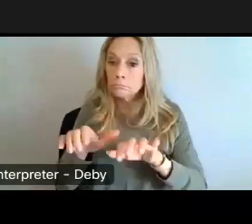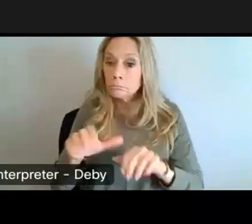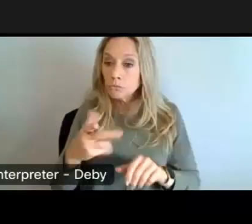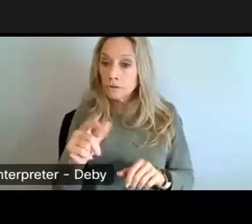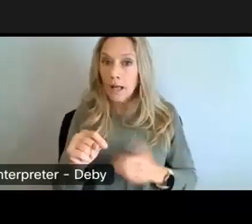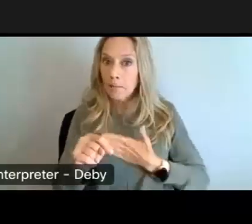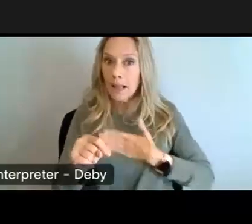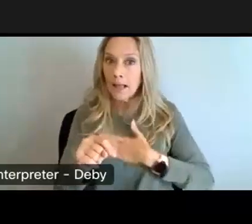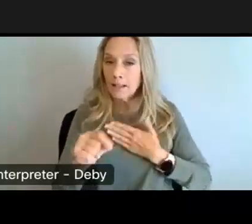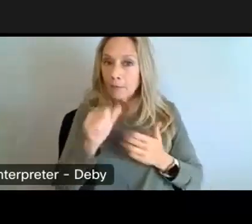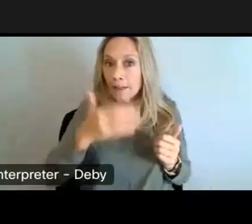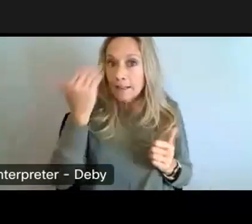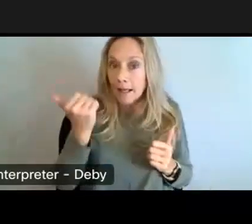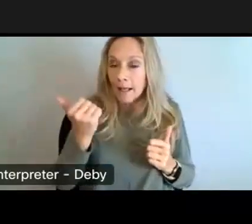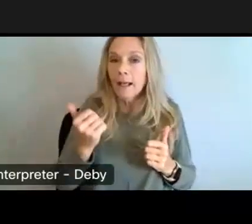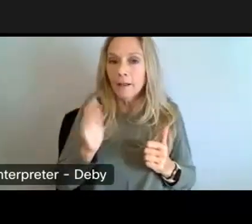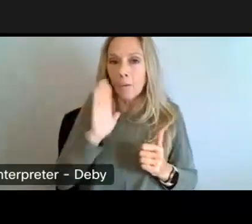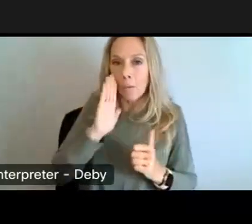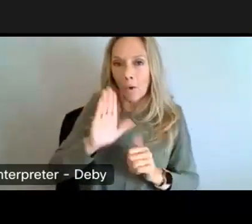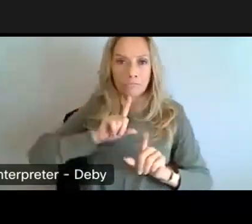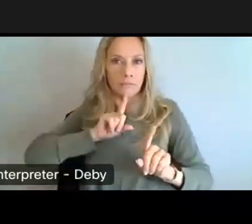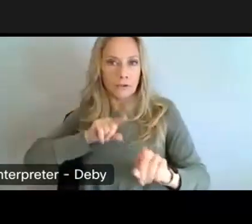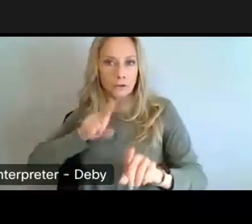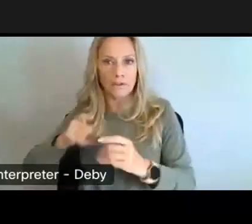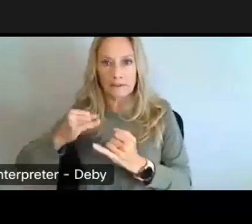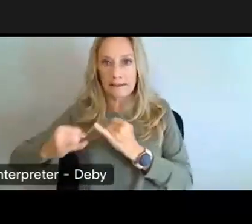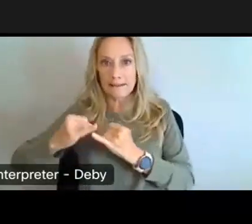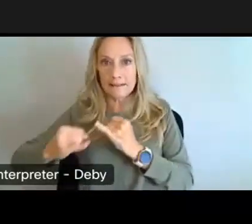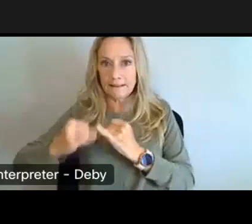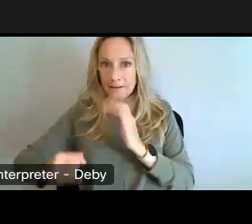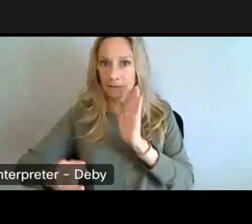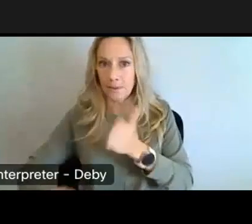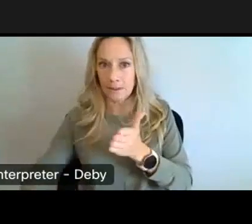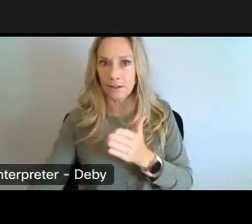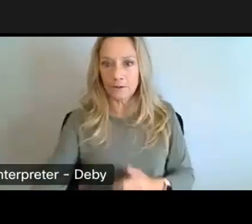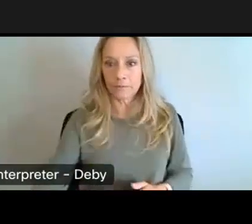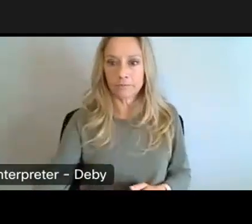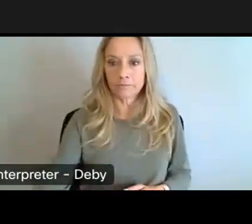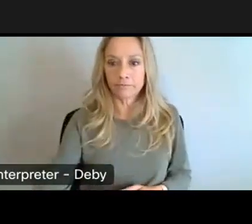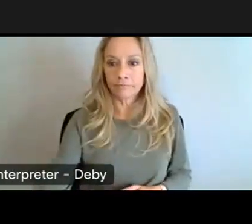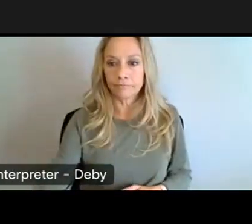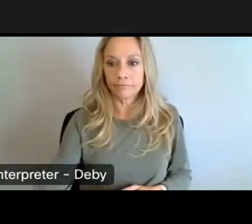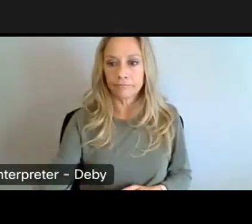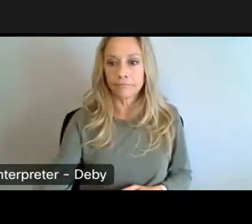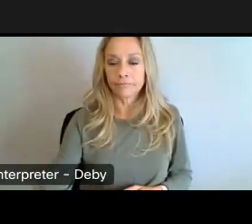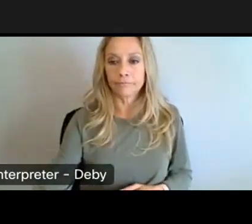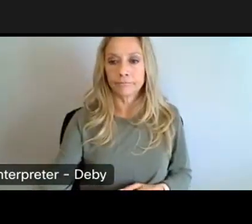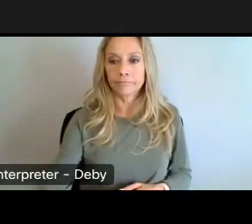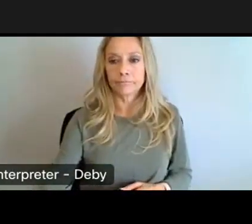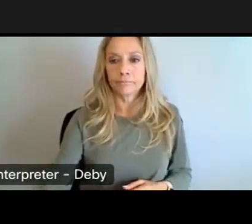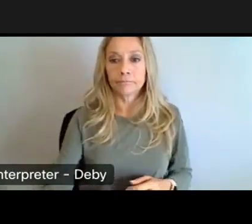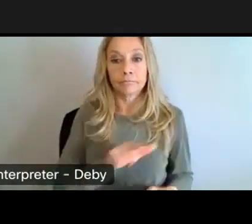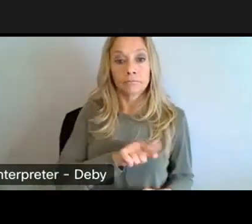you don't forget, and we will address them at the end. So next we have